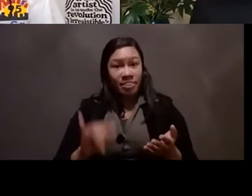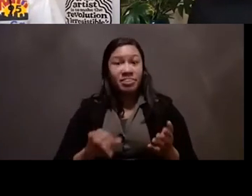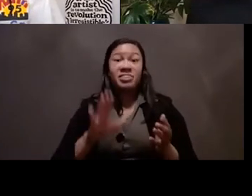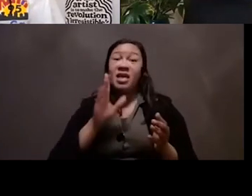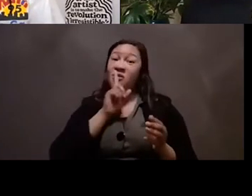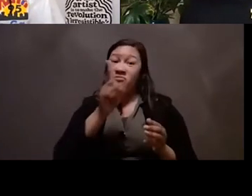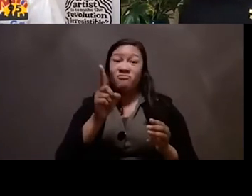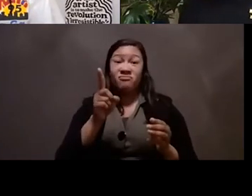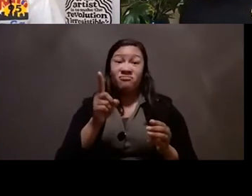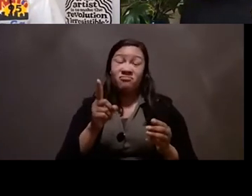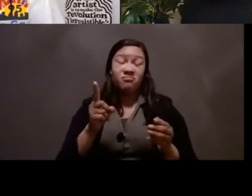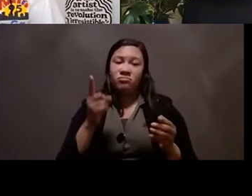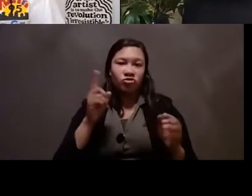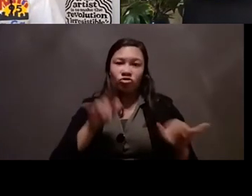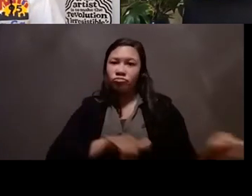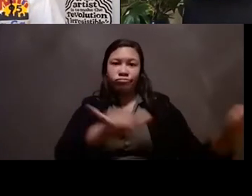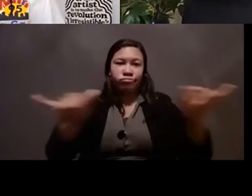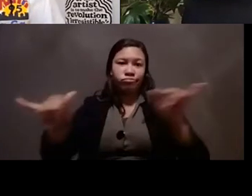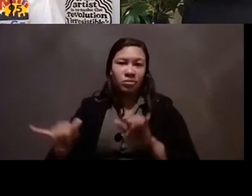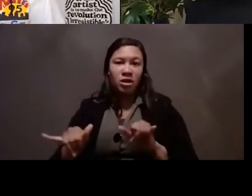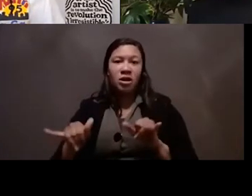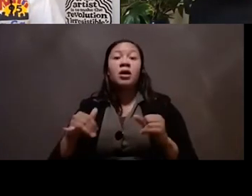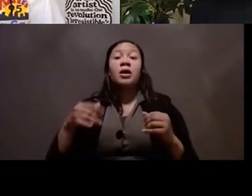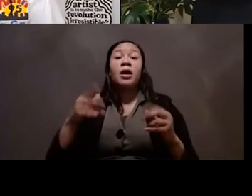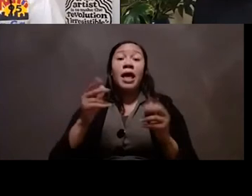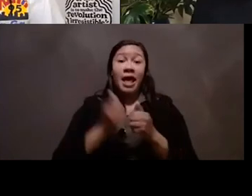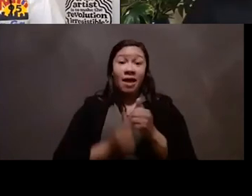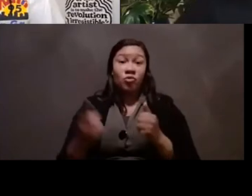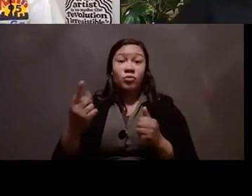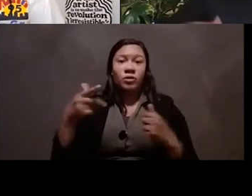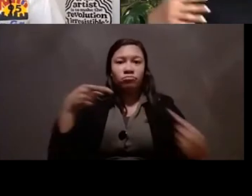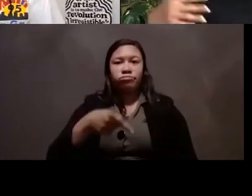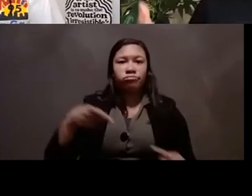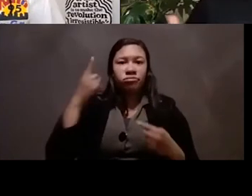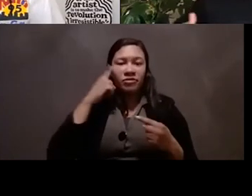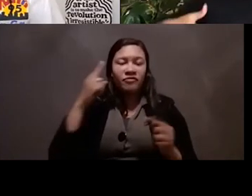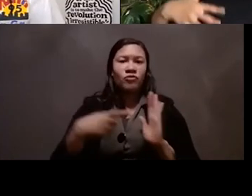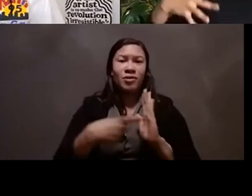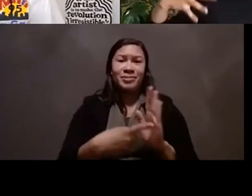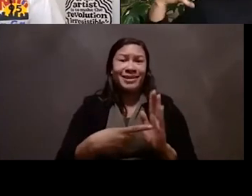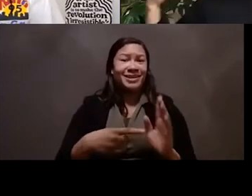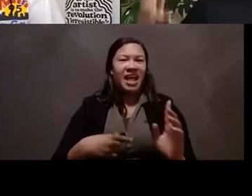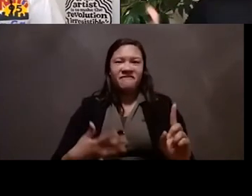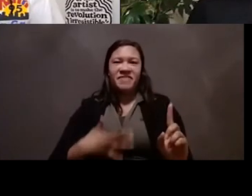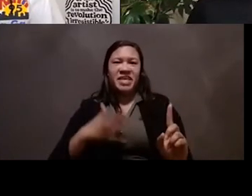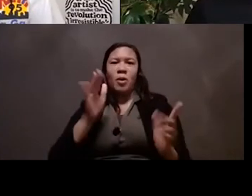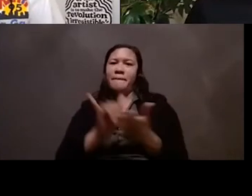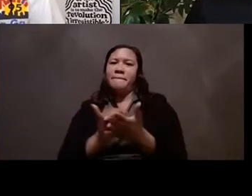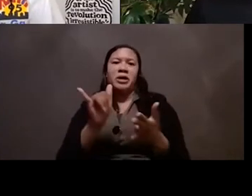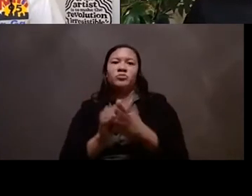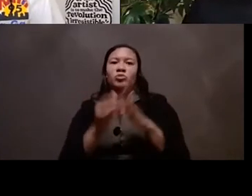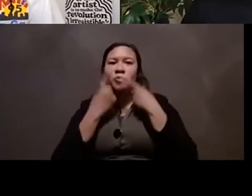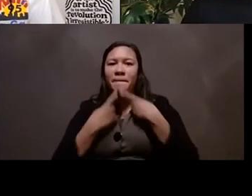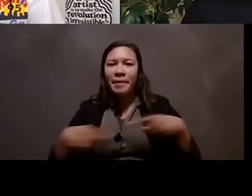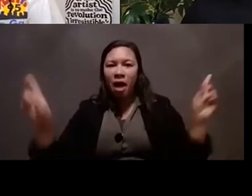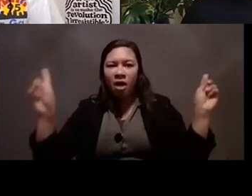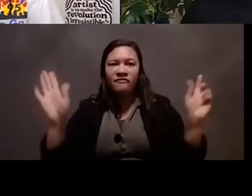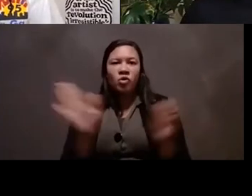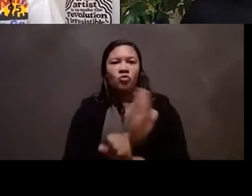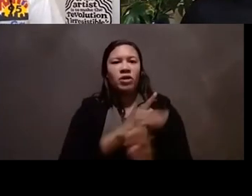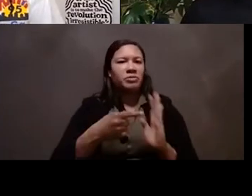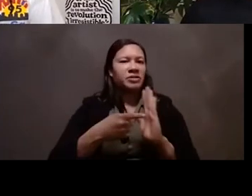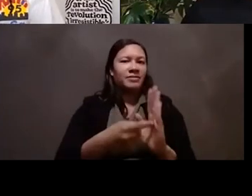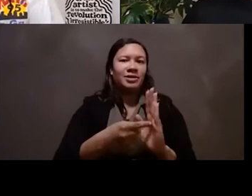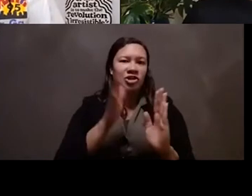representation. But I think it's also that we are so dynamic and all constantly evolving that